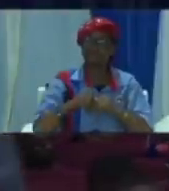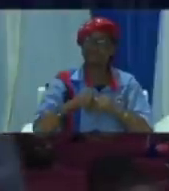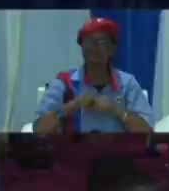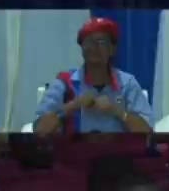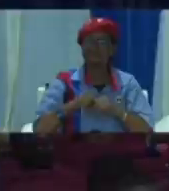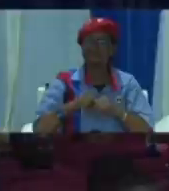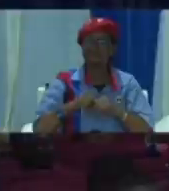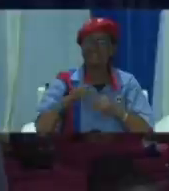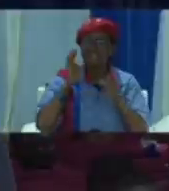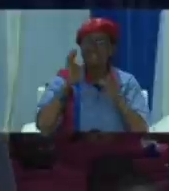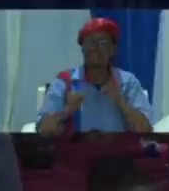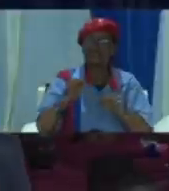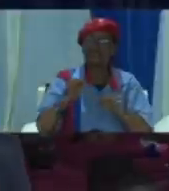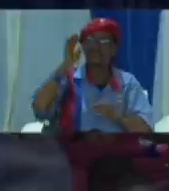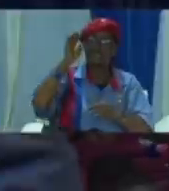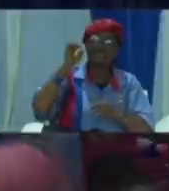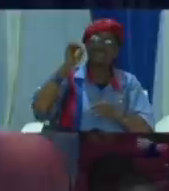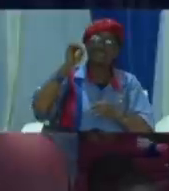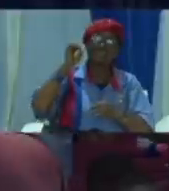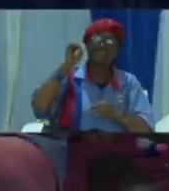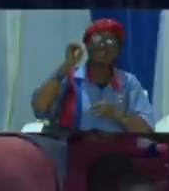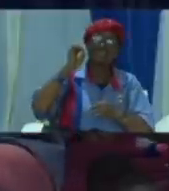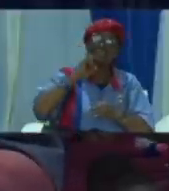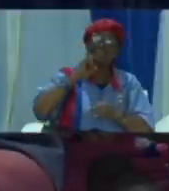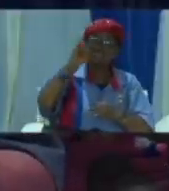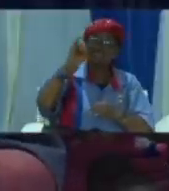If it's your friend,